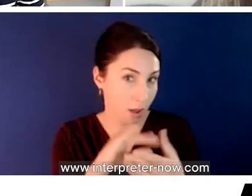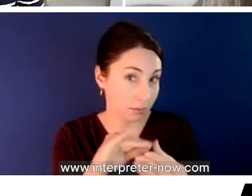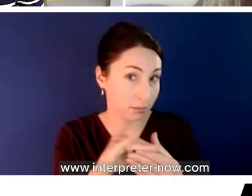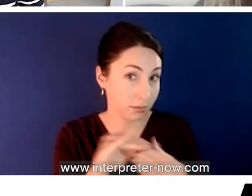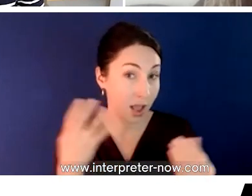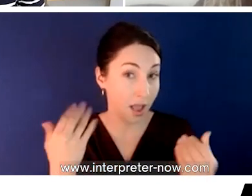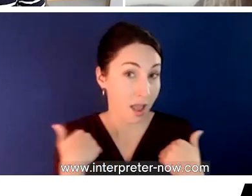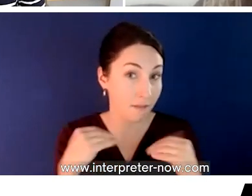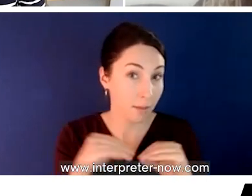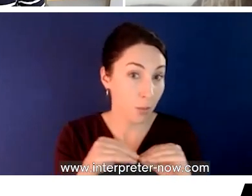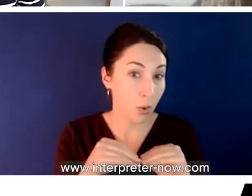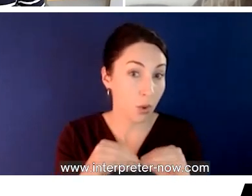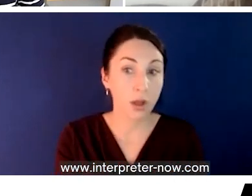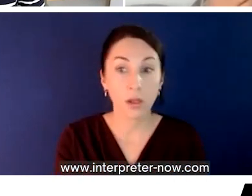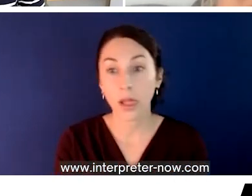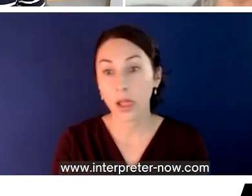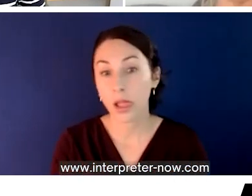else?